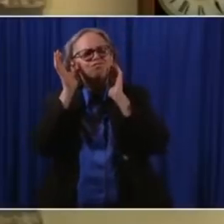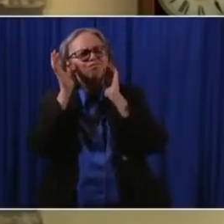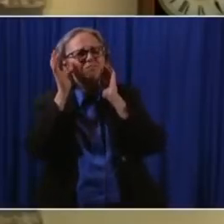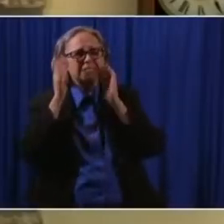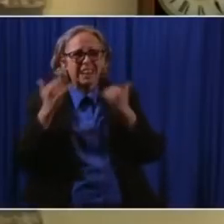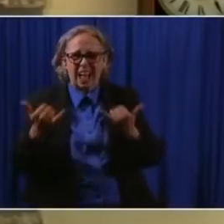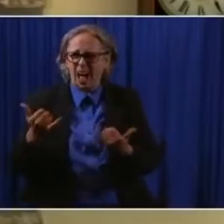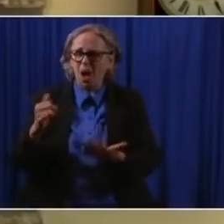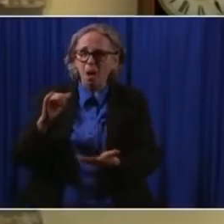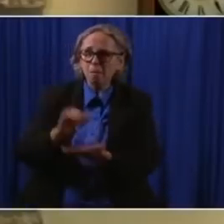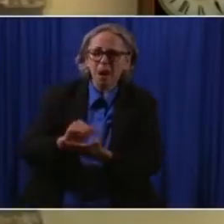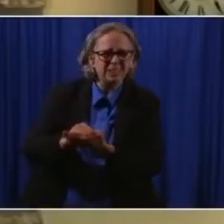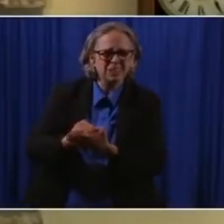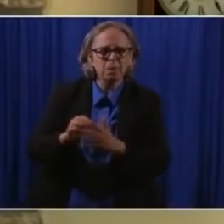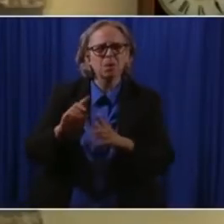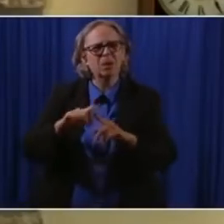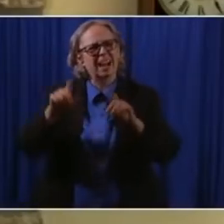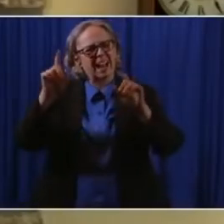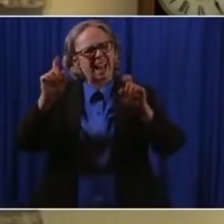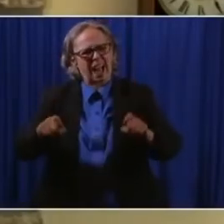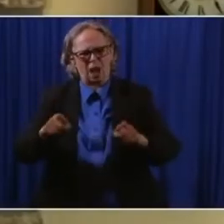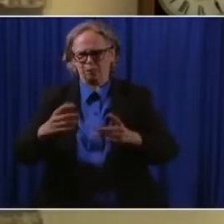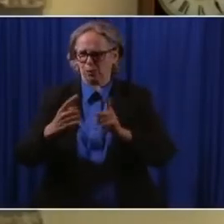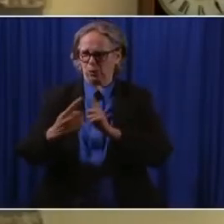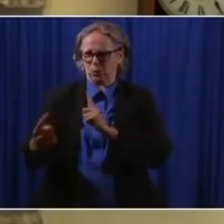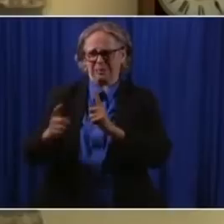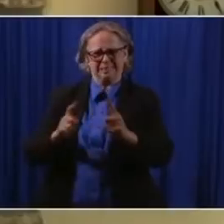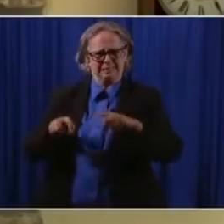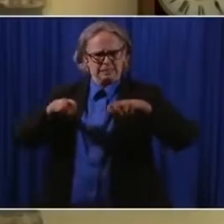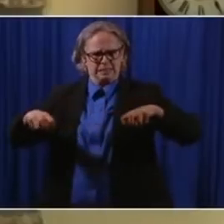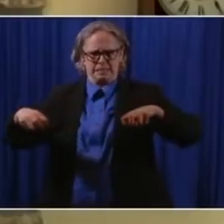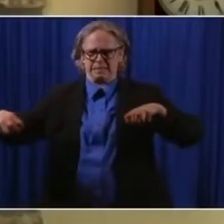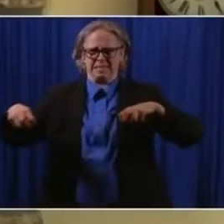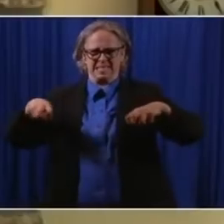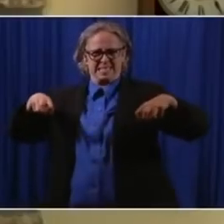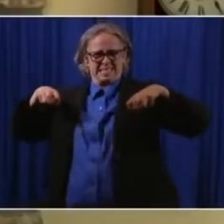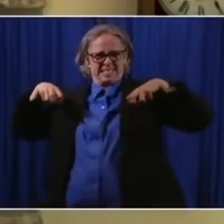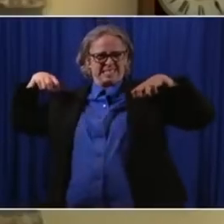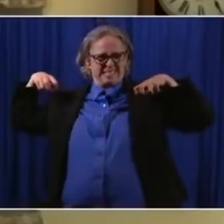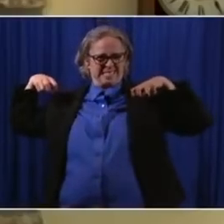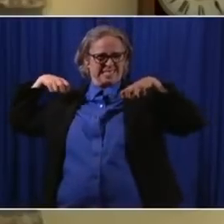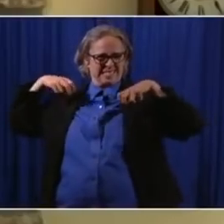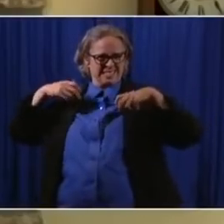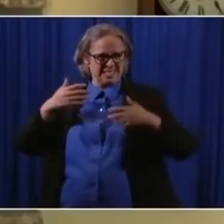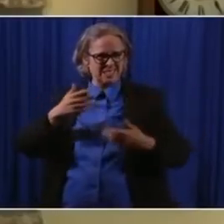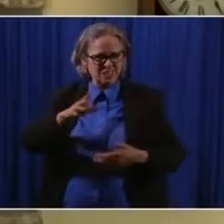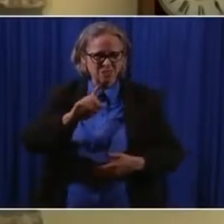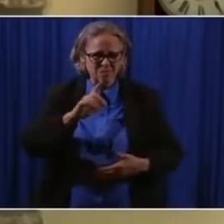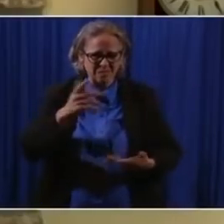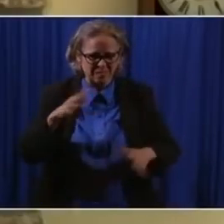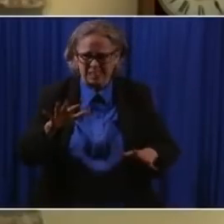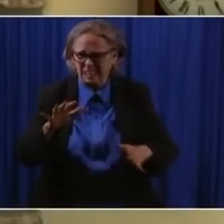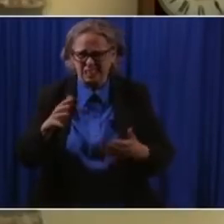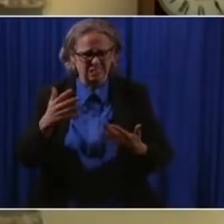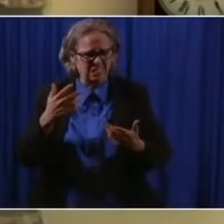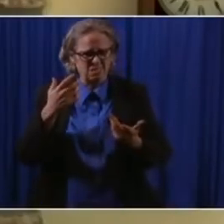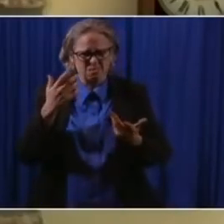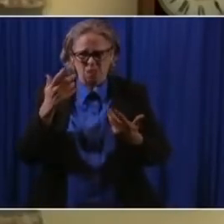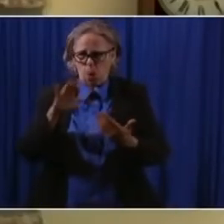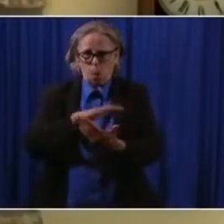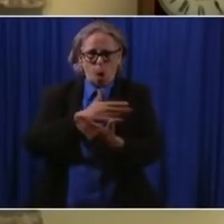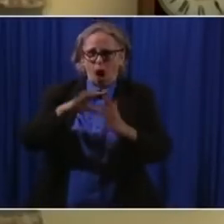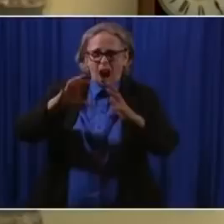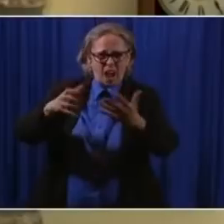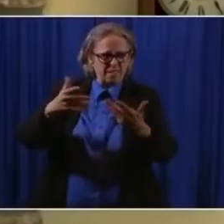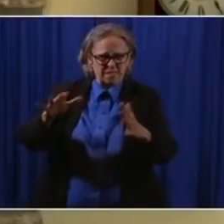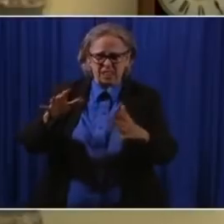I mean, one of the things that we've learned is the spread of choirs. We've seen it in churches. We've seen a lot